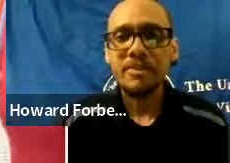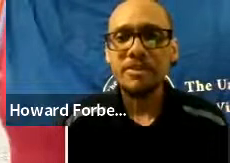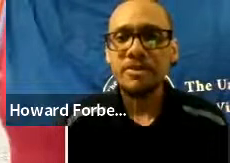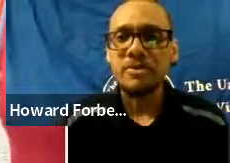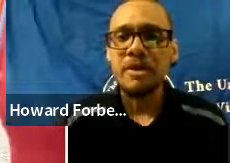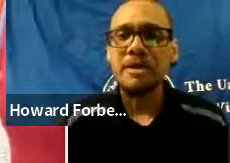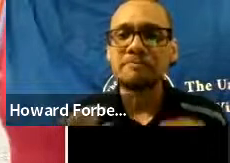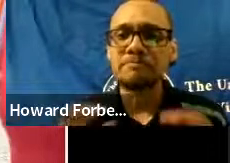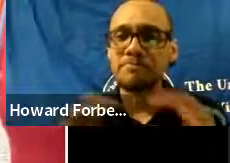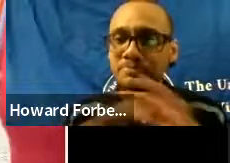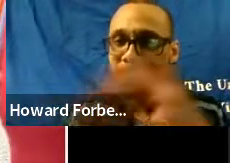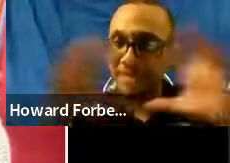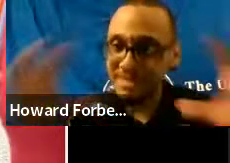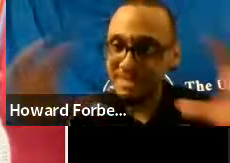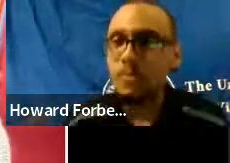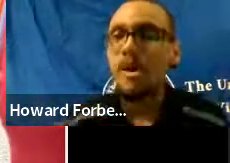science,